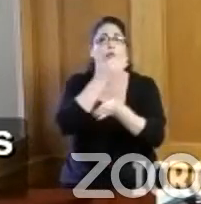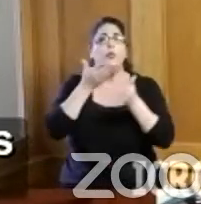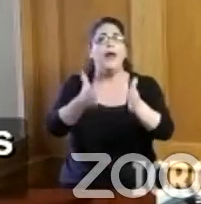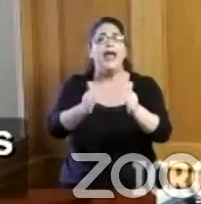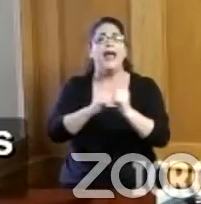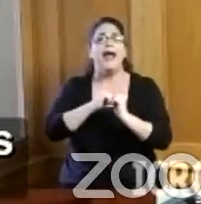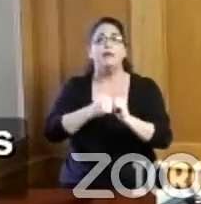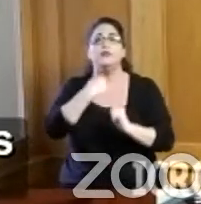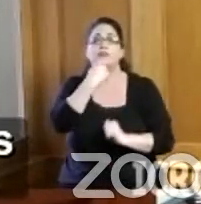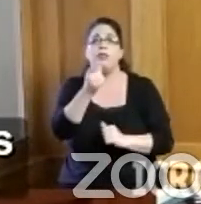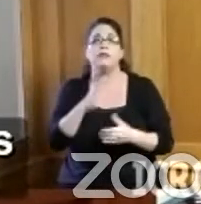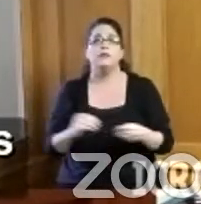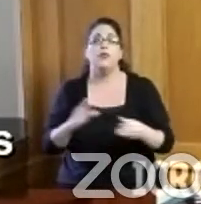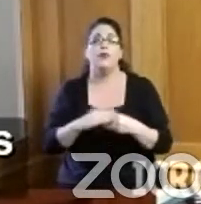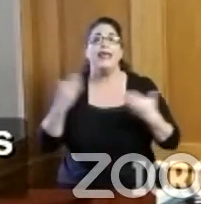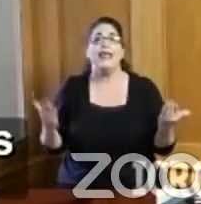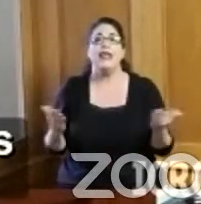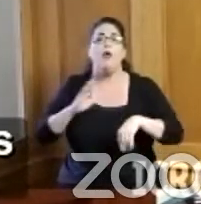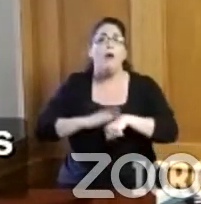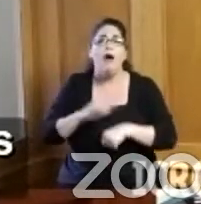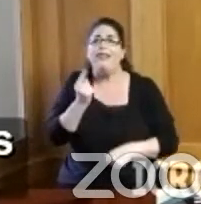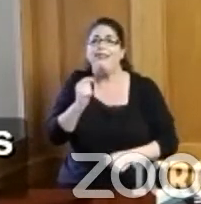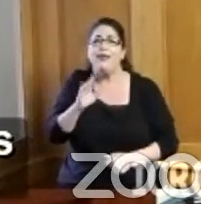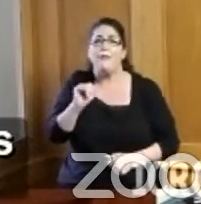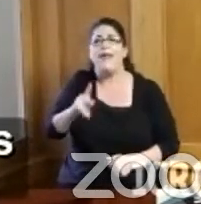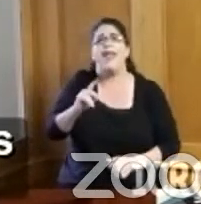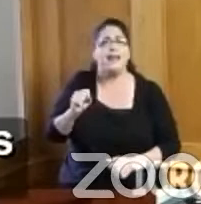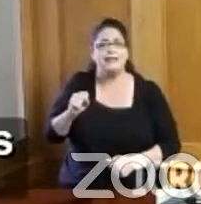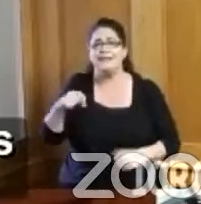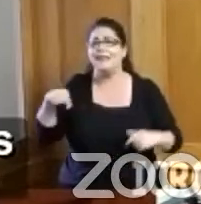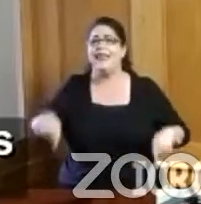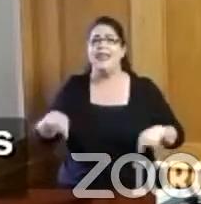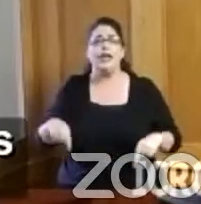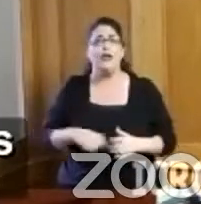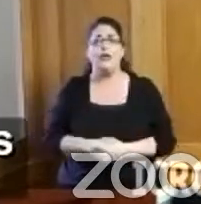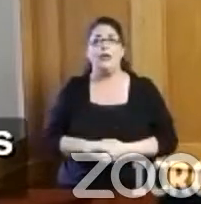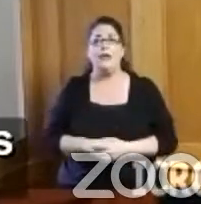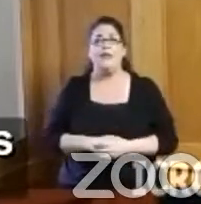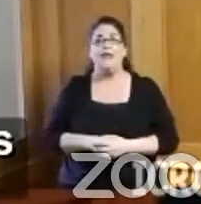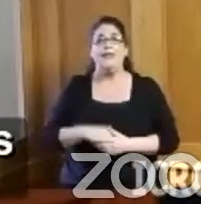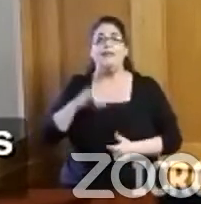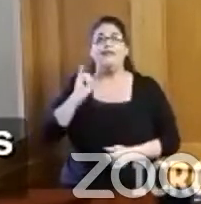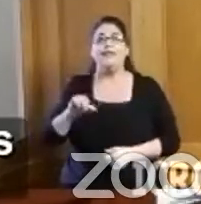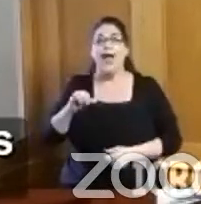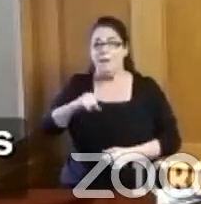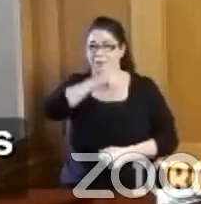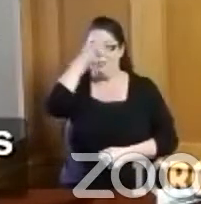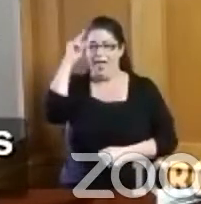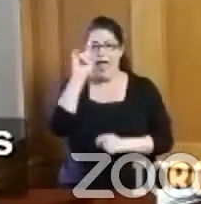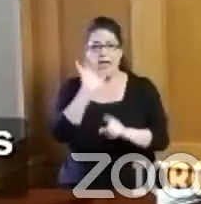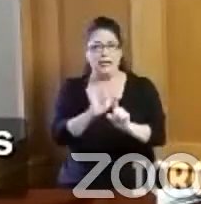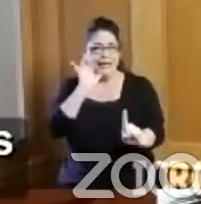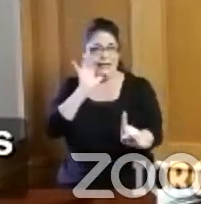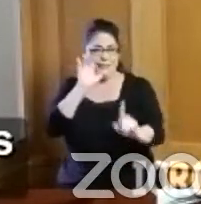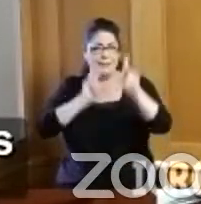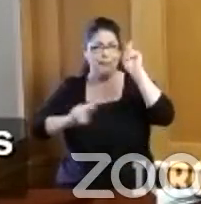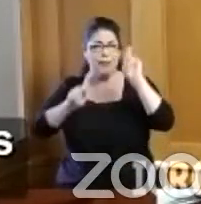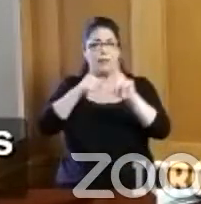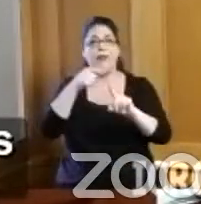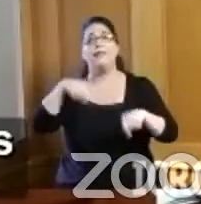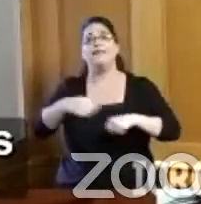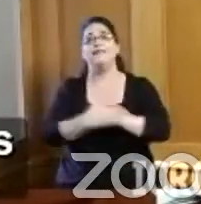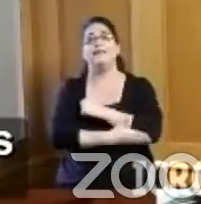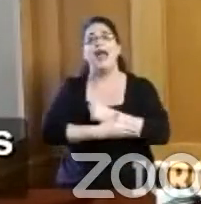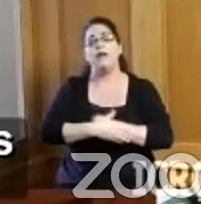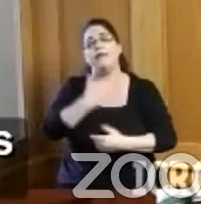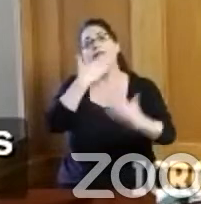here on the banks and for generations to come to be able to bear witness to the Black excellence that has come from this county. We thank Commissioner